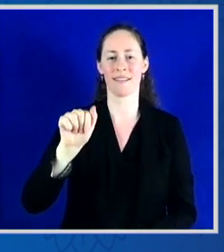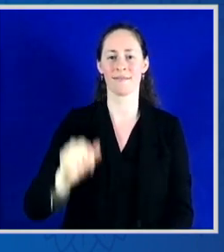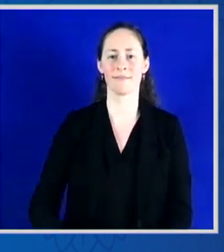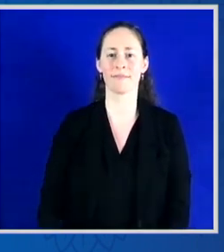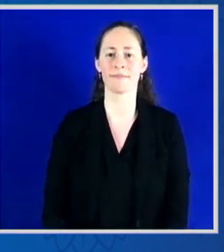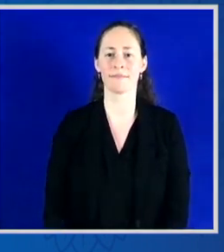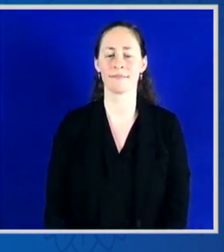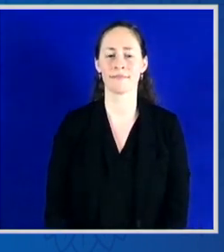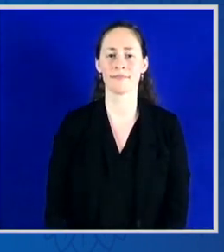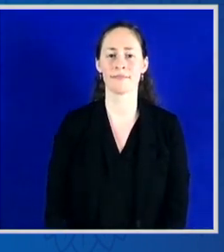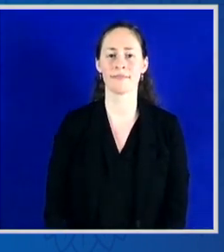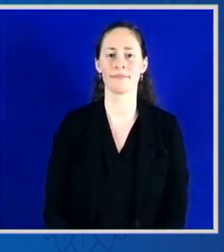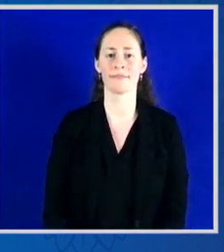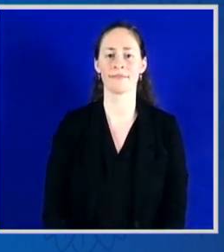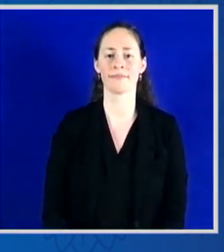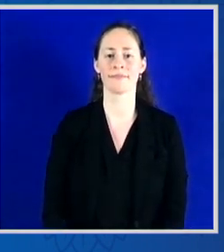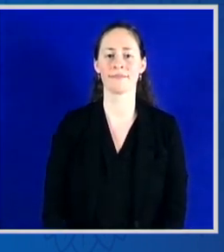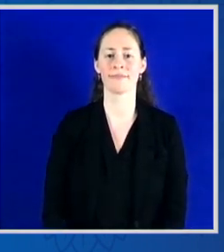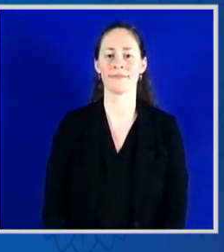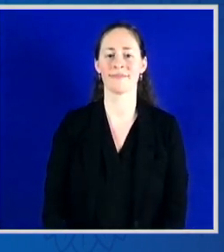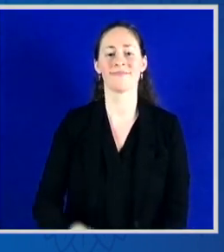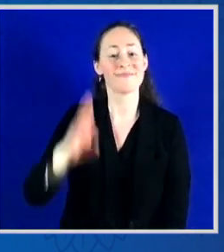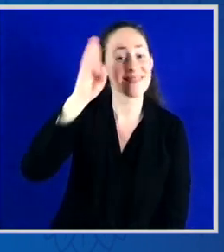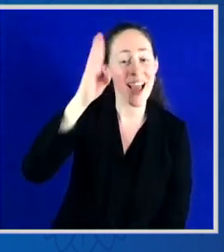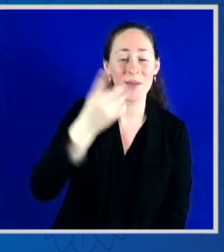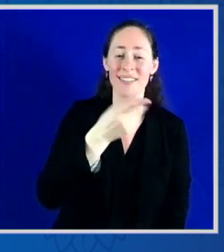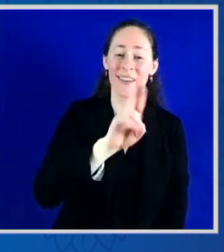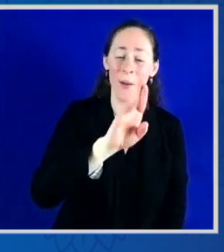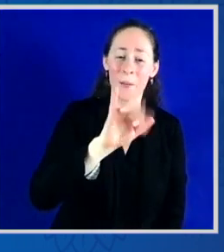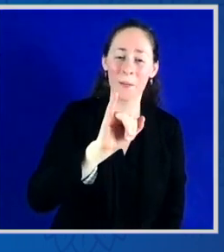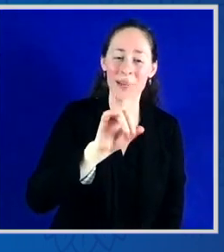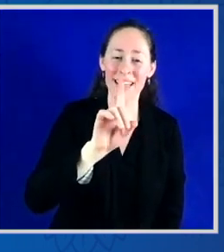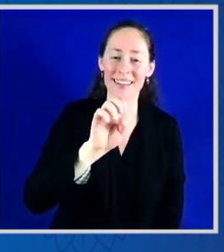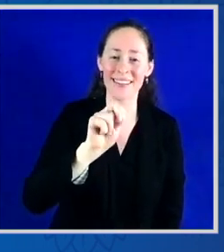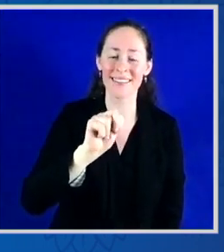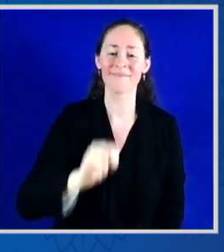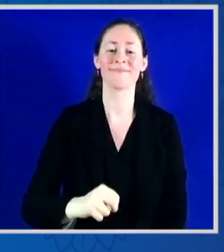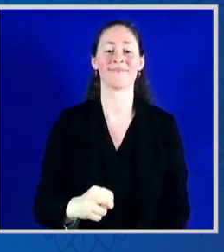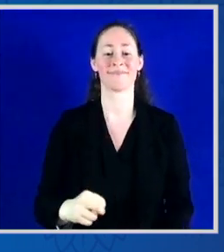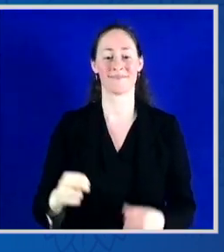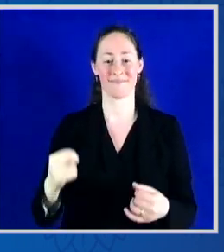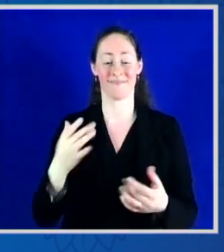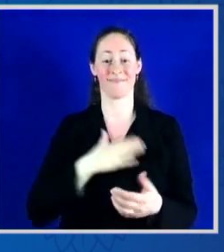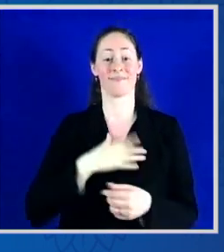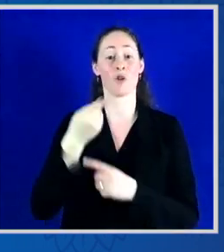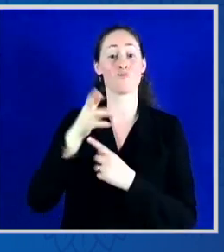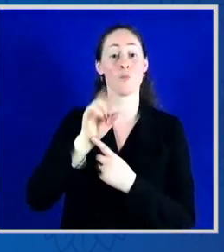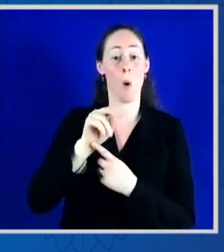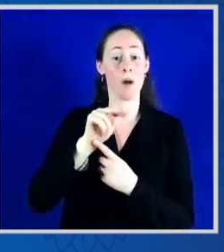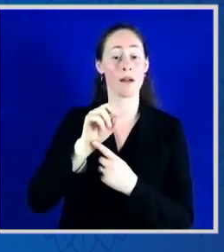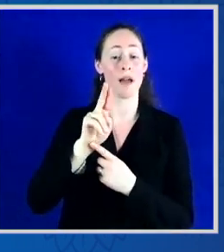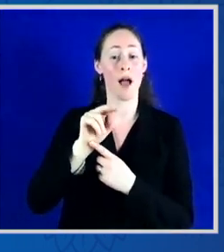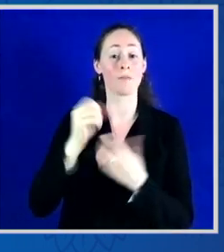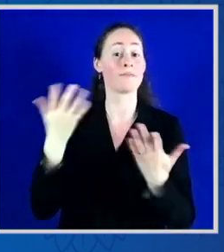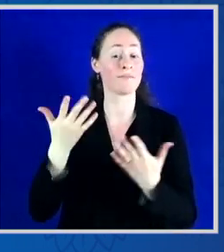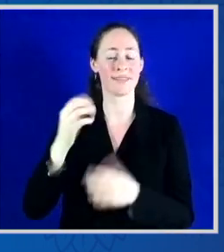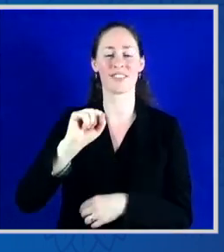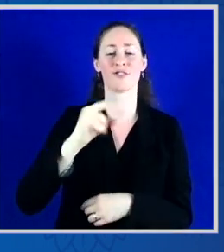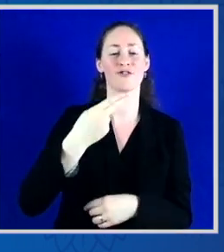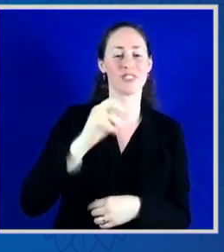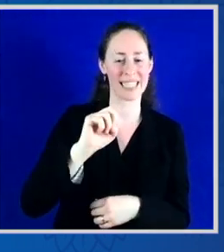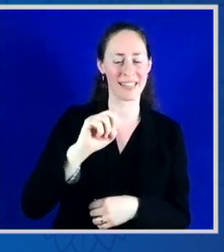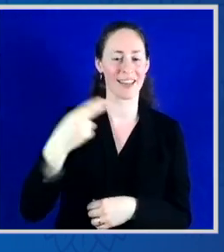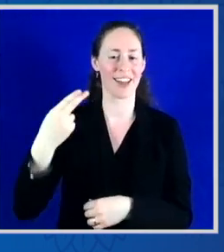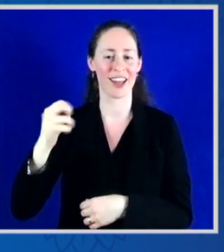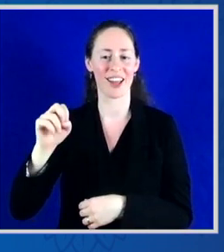Hi, Dr. Biden. I'm Stella Keating, and my pronouns are she, her, and I'm incredibly excited and grateful to be here with you today, and